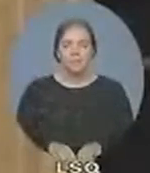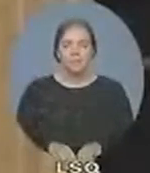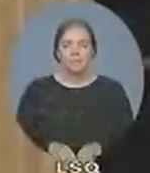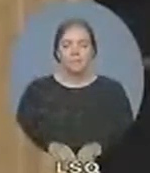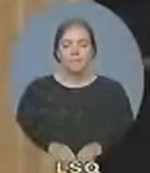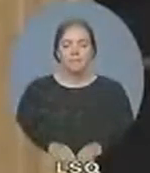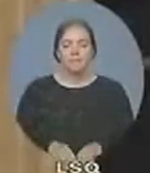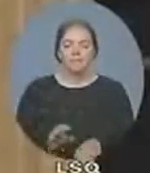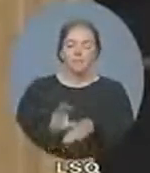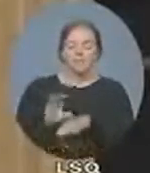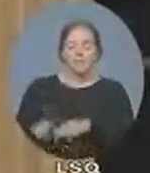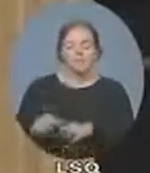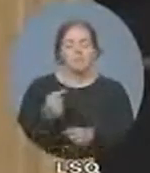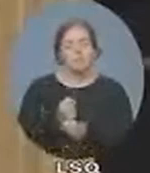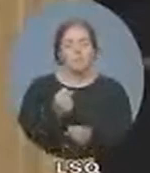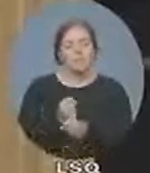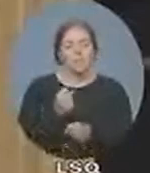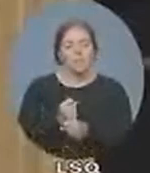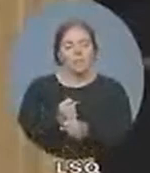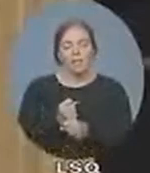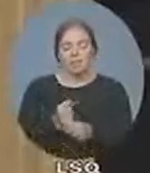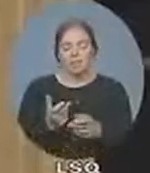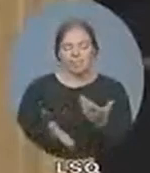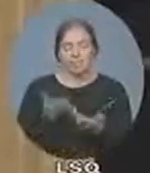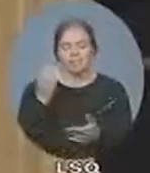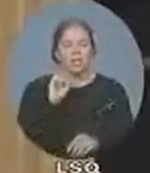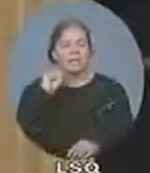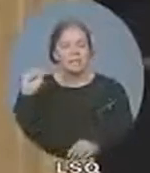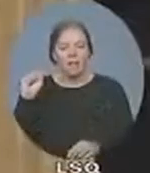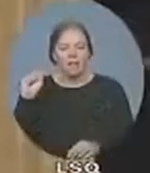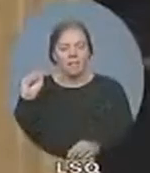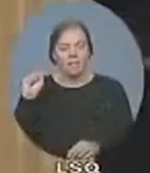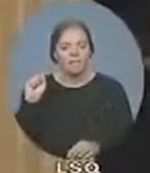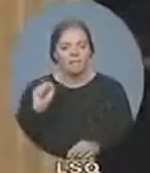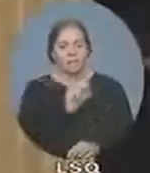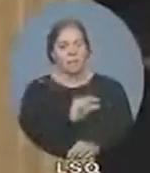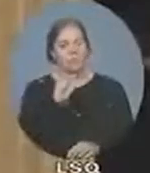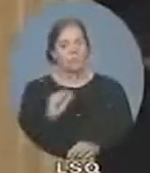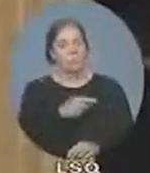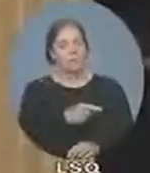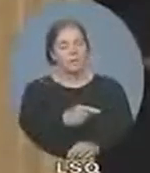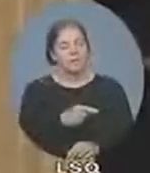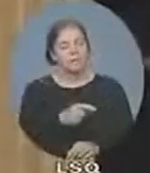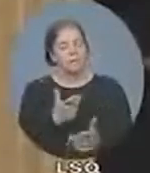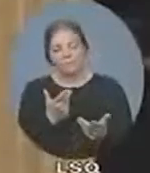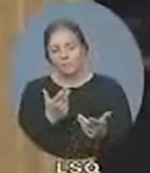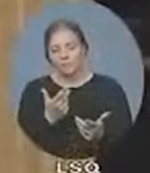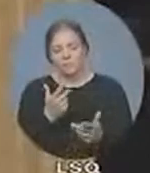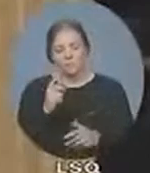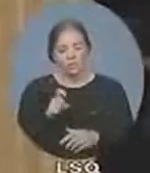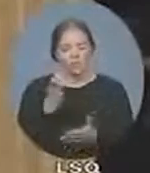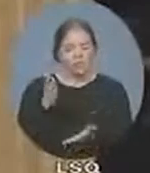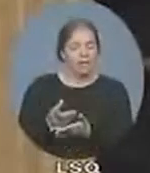indentured servitude, end of quote. Oh. Will this government commit to halting these exploitative programs and adopt the UN Convention